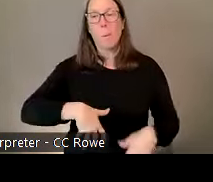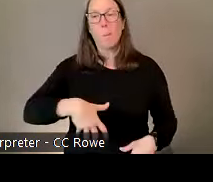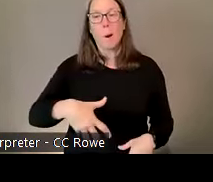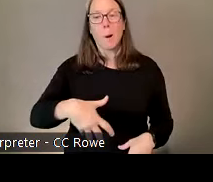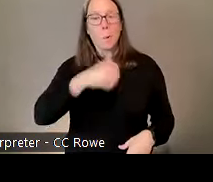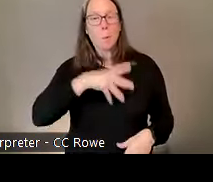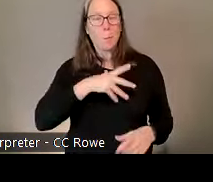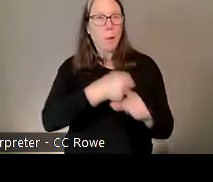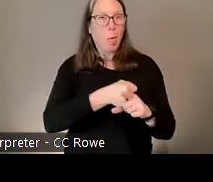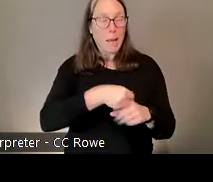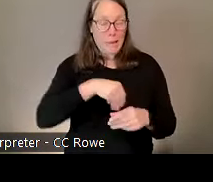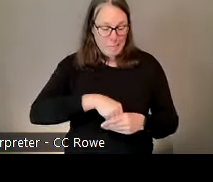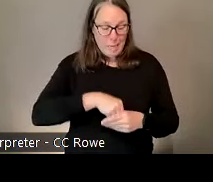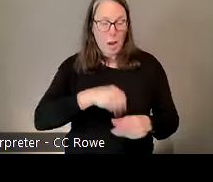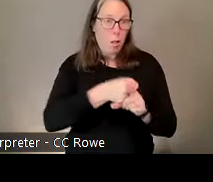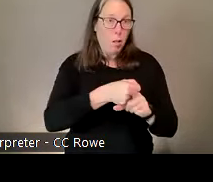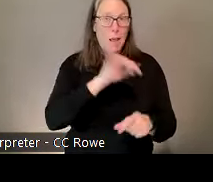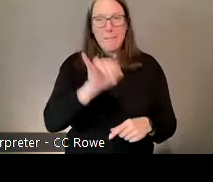then sort of genetic